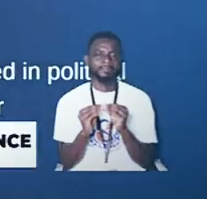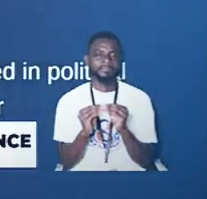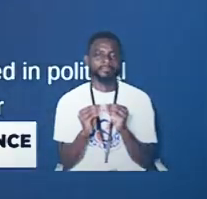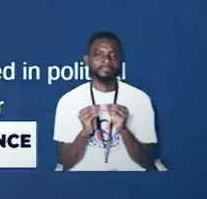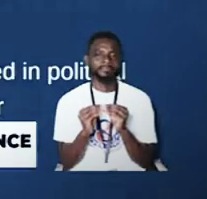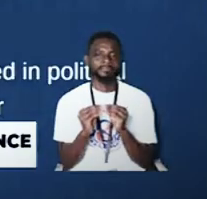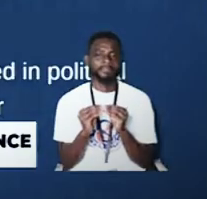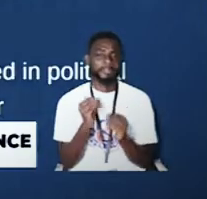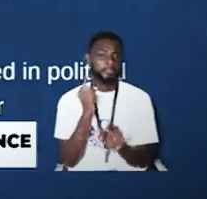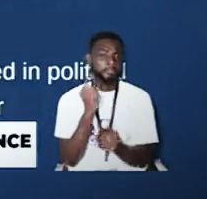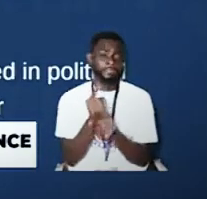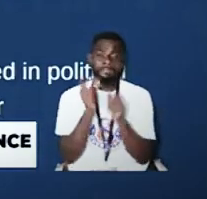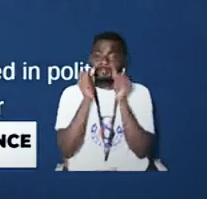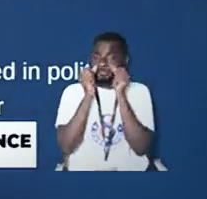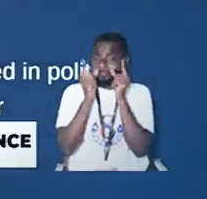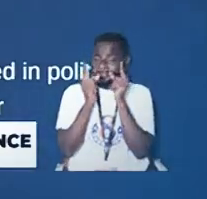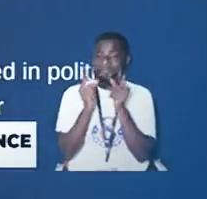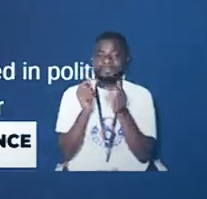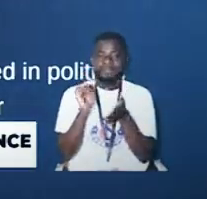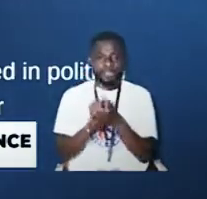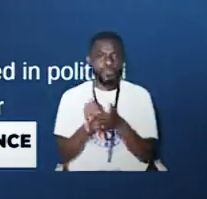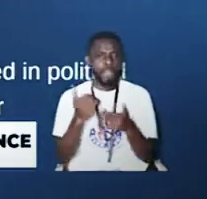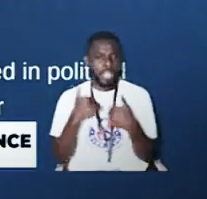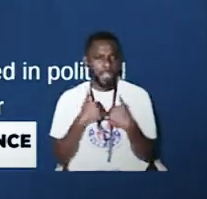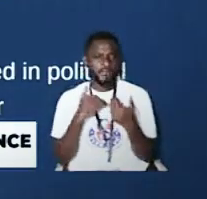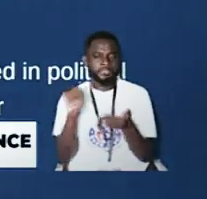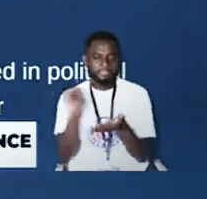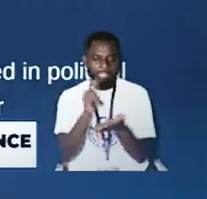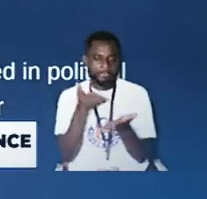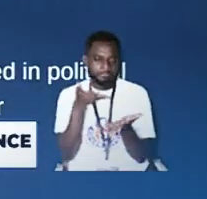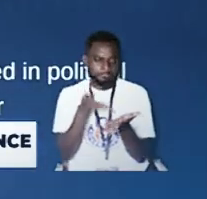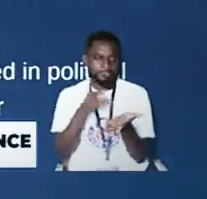I'm just surprised that we also have this in the dictionary.